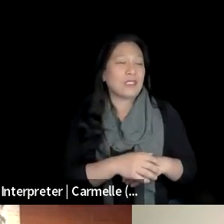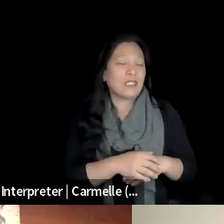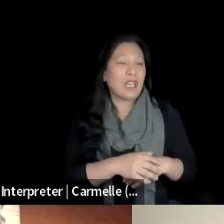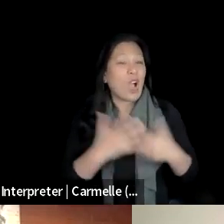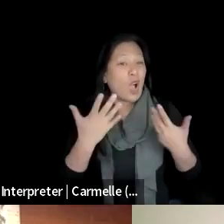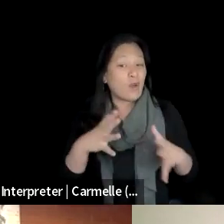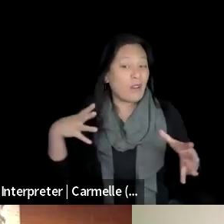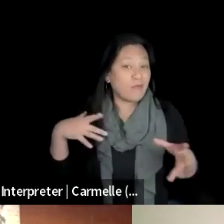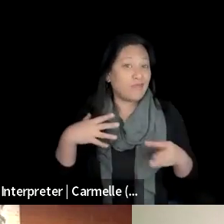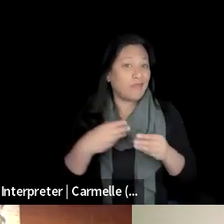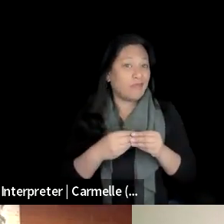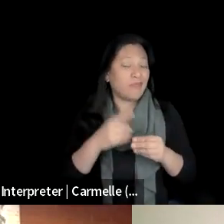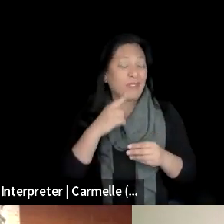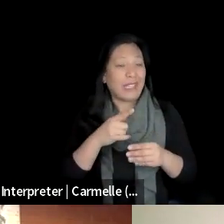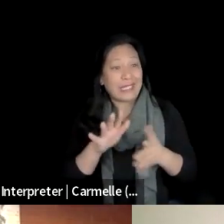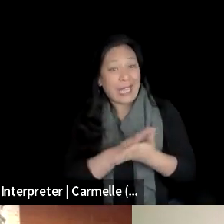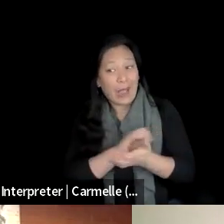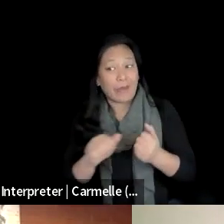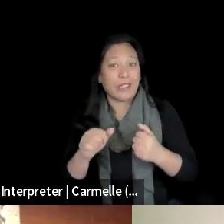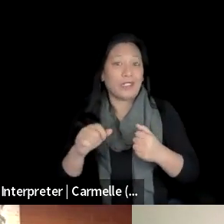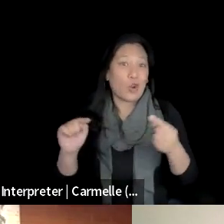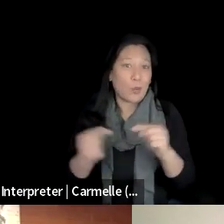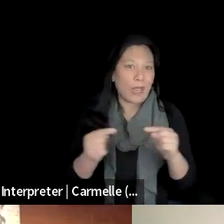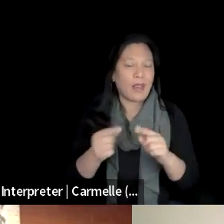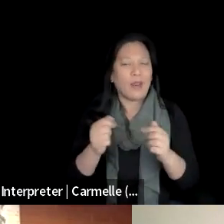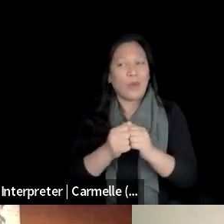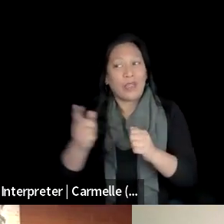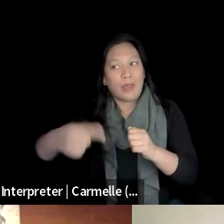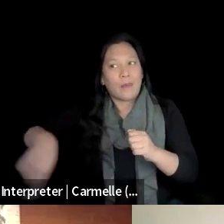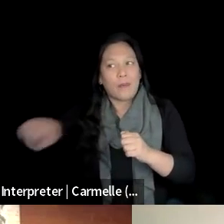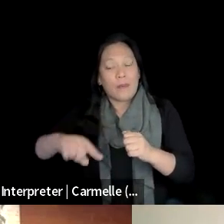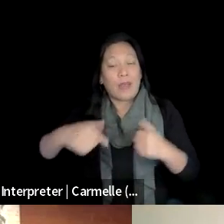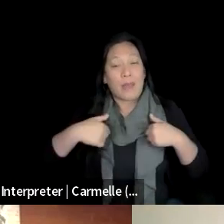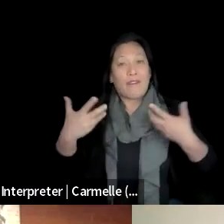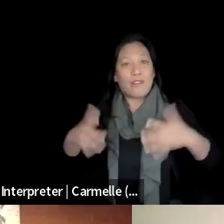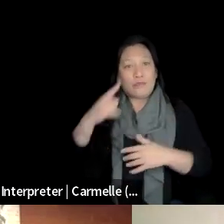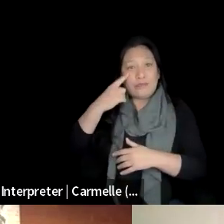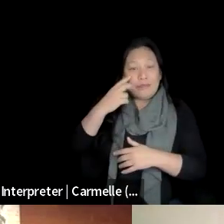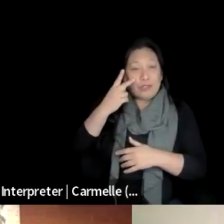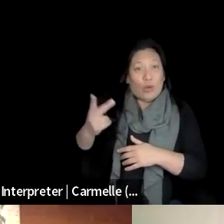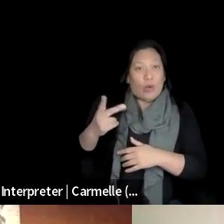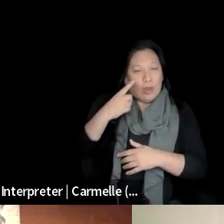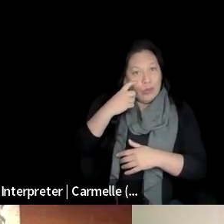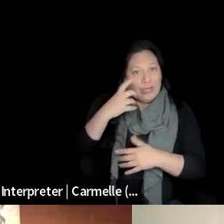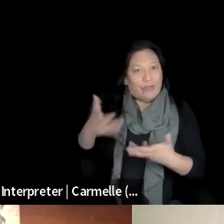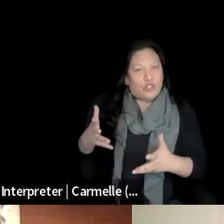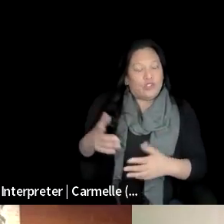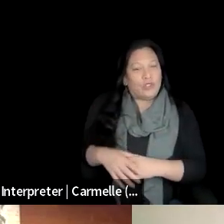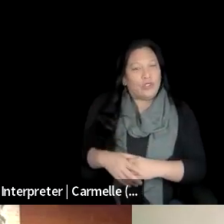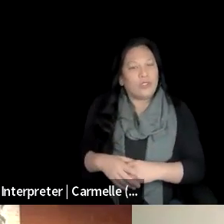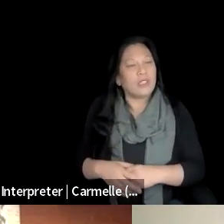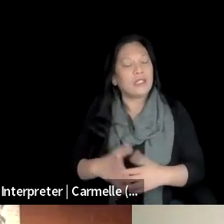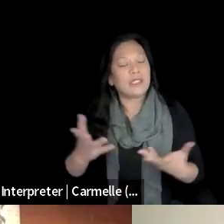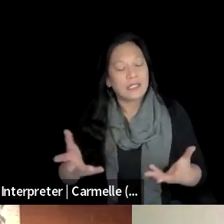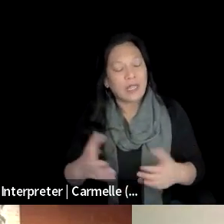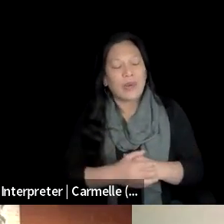been done with the fluorescent ensemble and I'm witness to that. And for me, it's also just like being able to gather